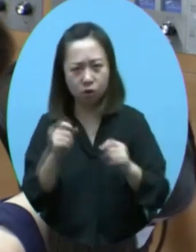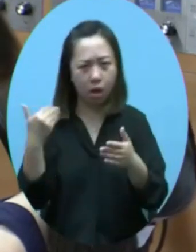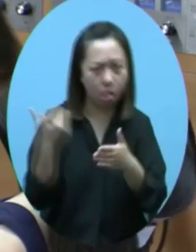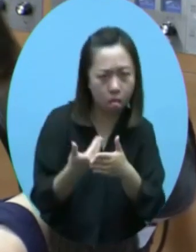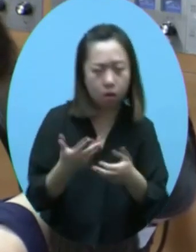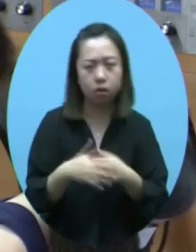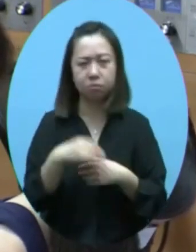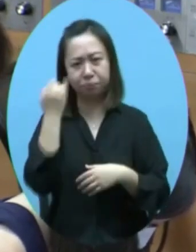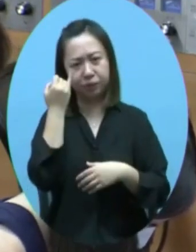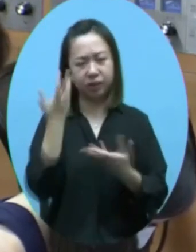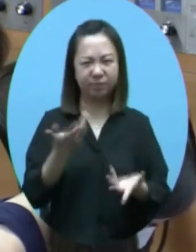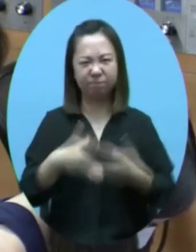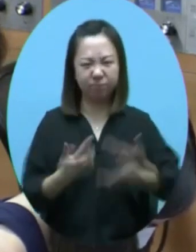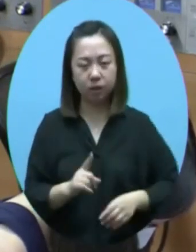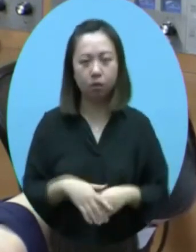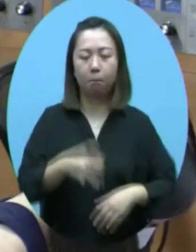will suspend the class, and